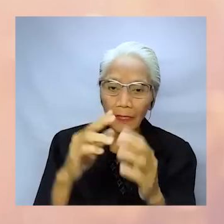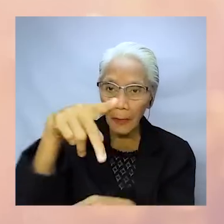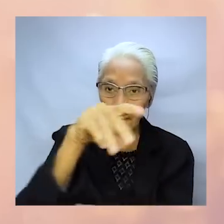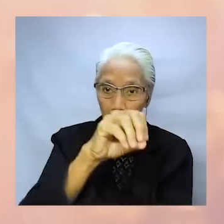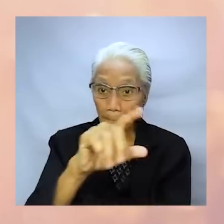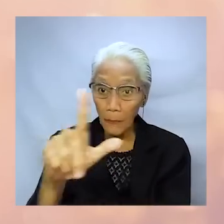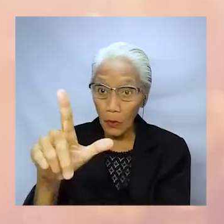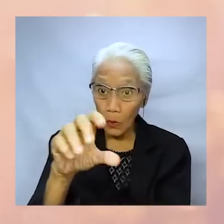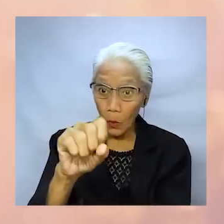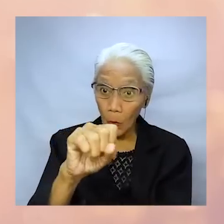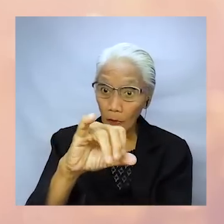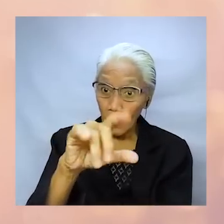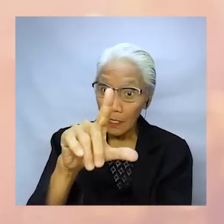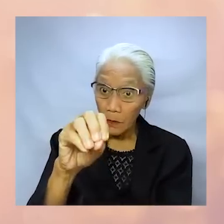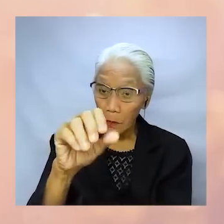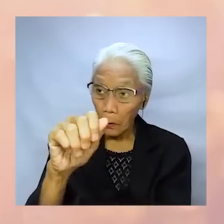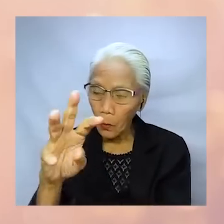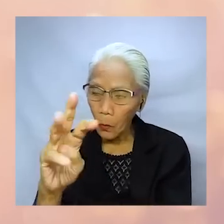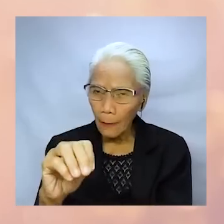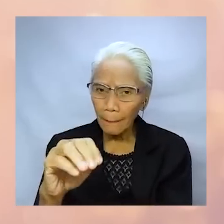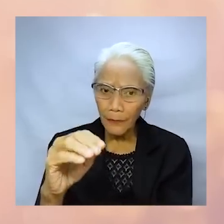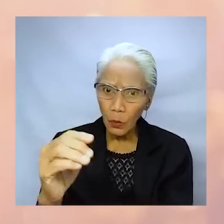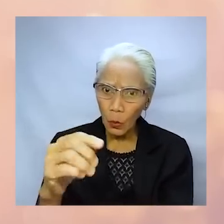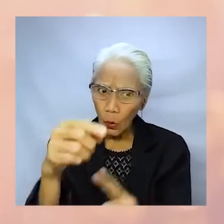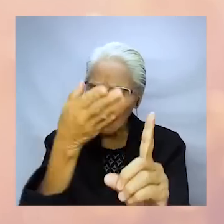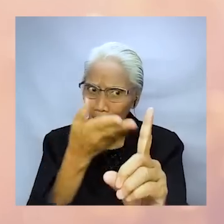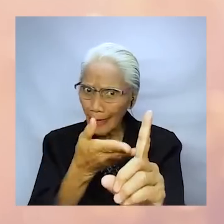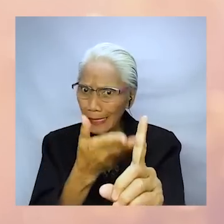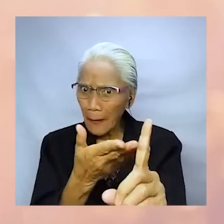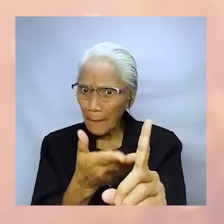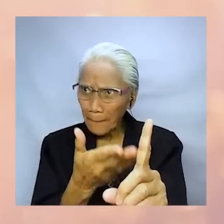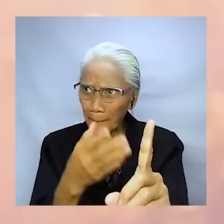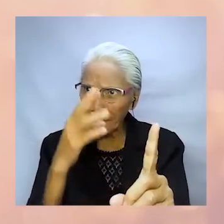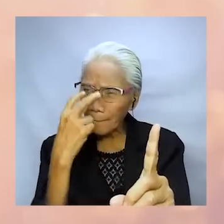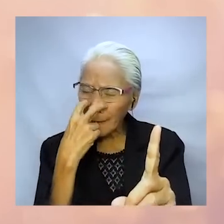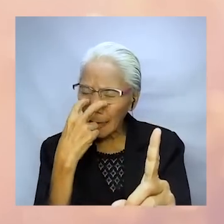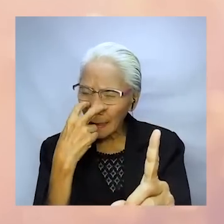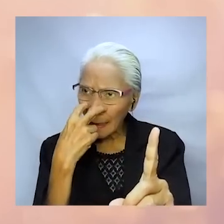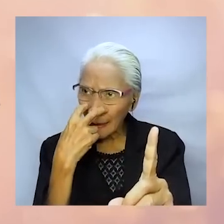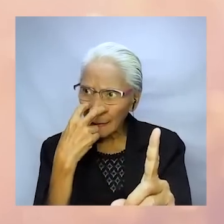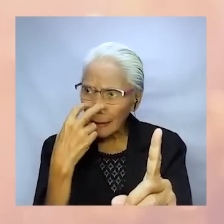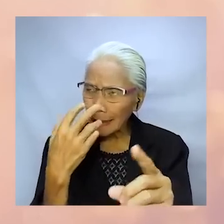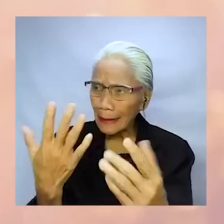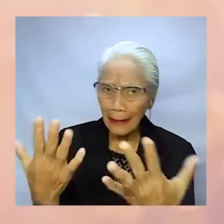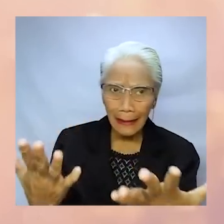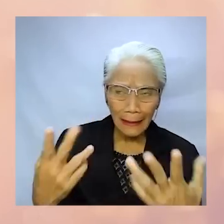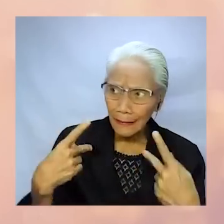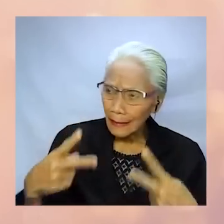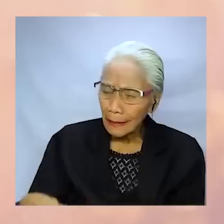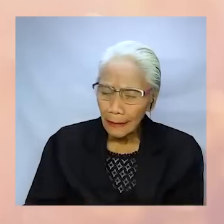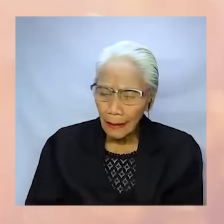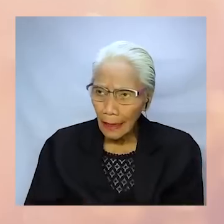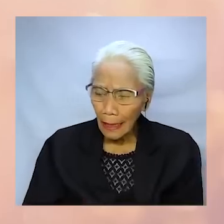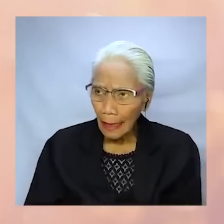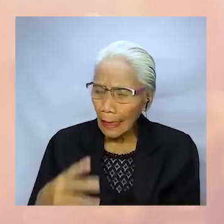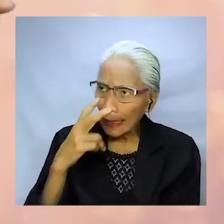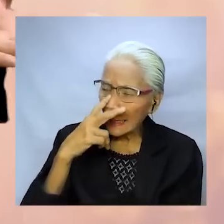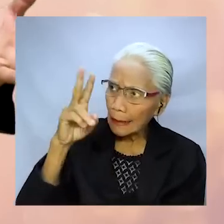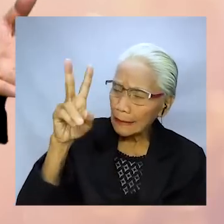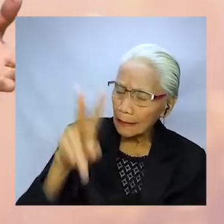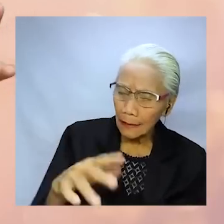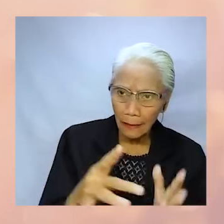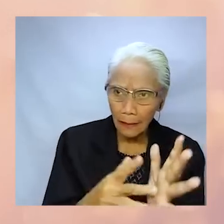So this man, unseeing physically Jesus, followed the words of Jesus